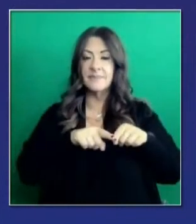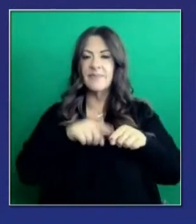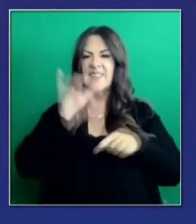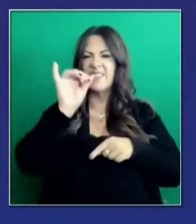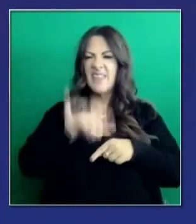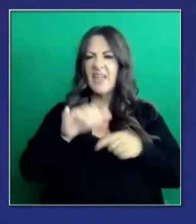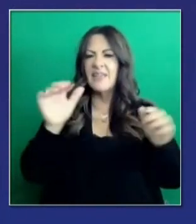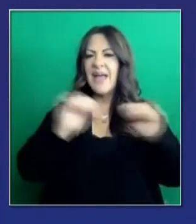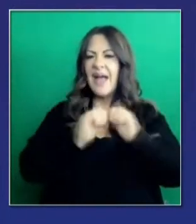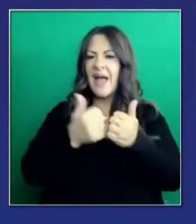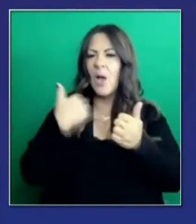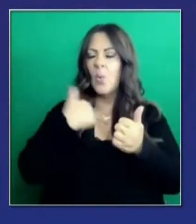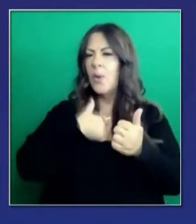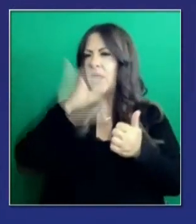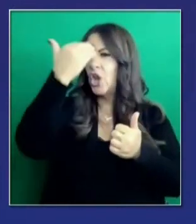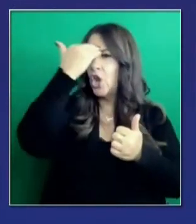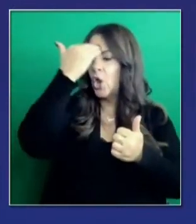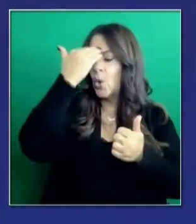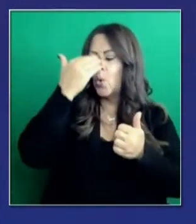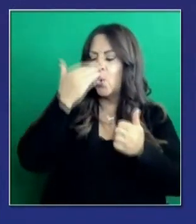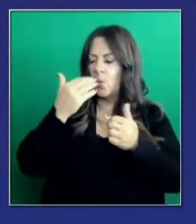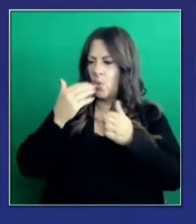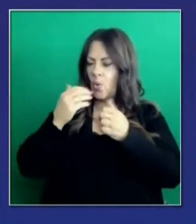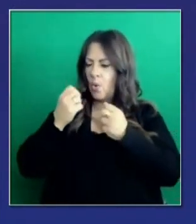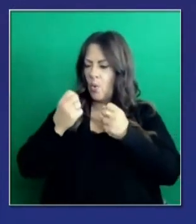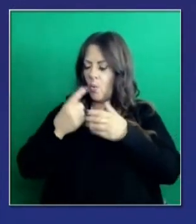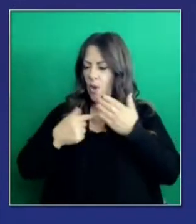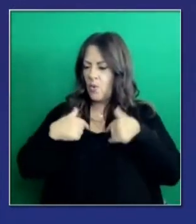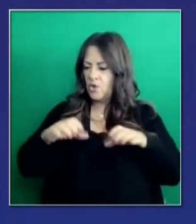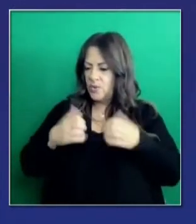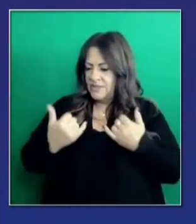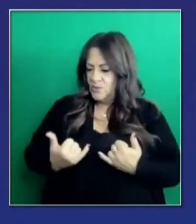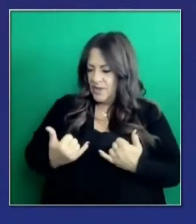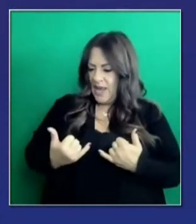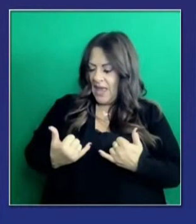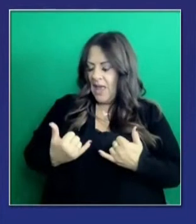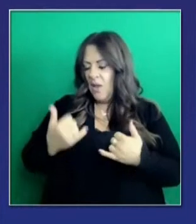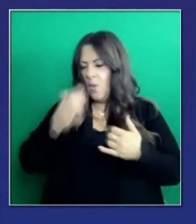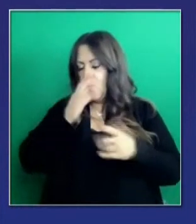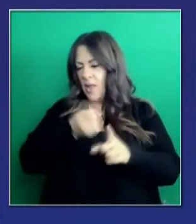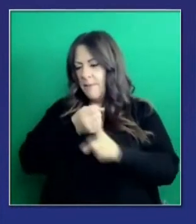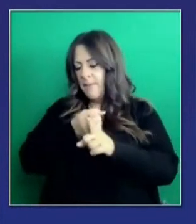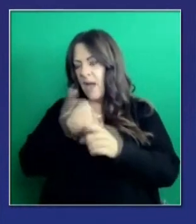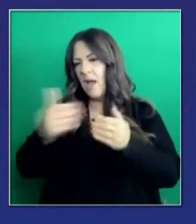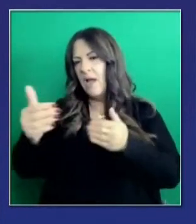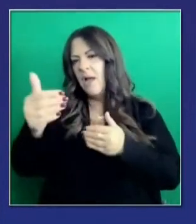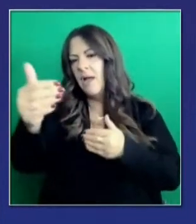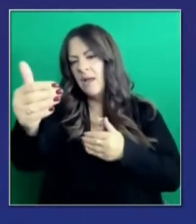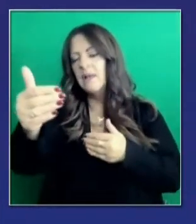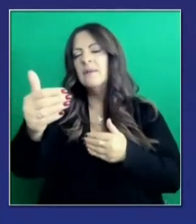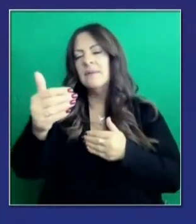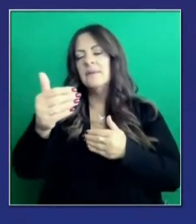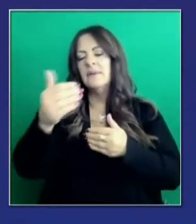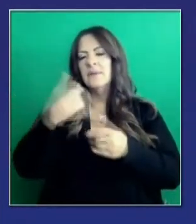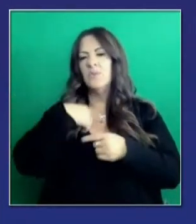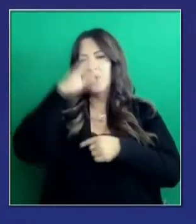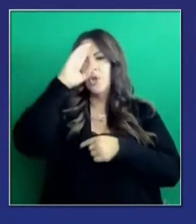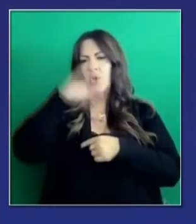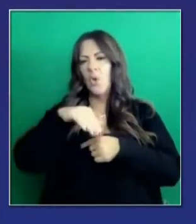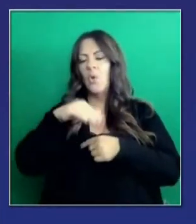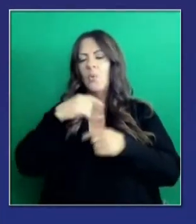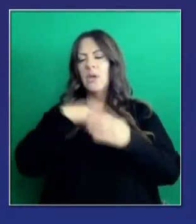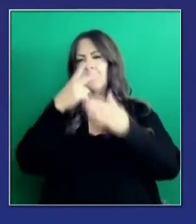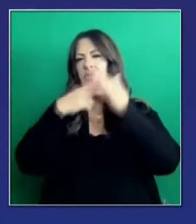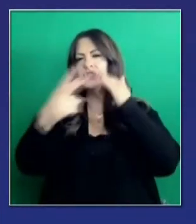those different regions will be in 4 weeks. So we use this because we know today's cases, today's conditions, sort of project out those 4